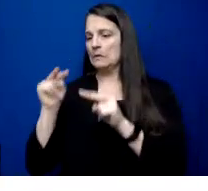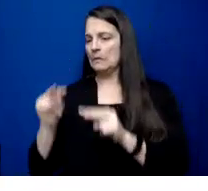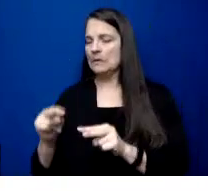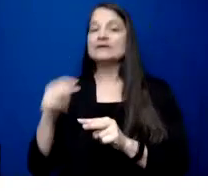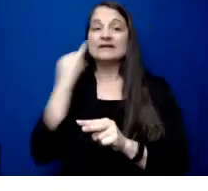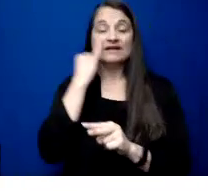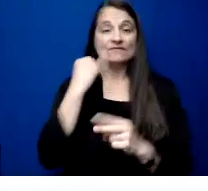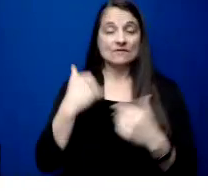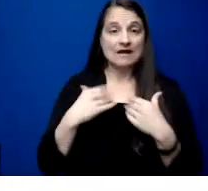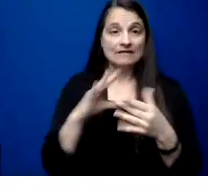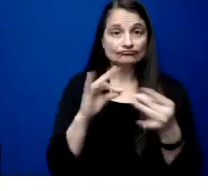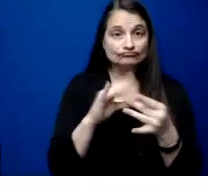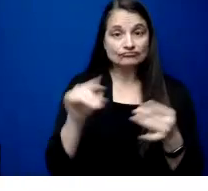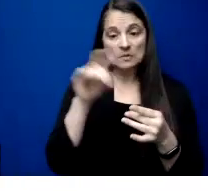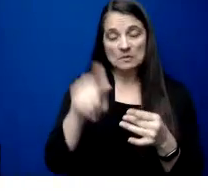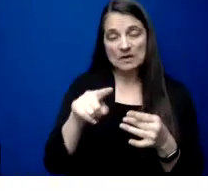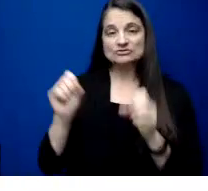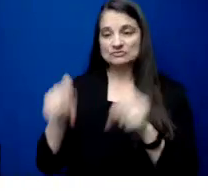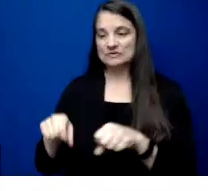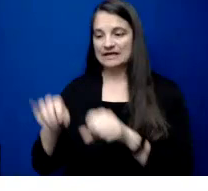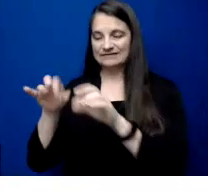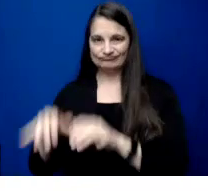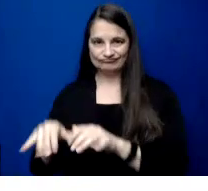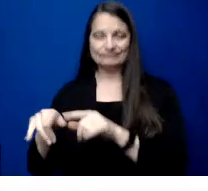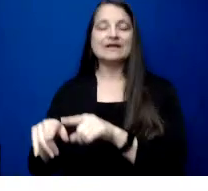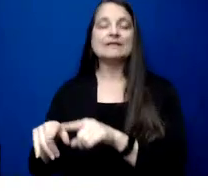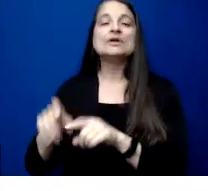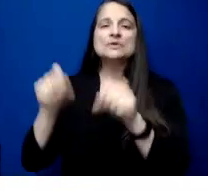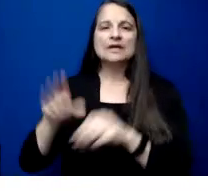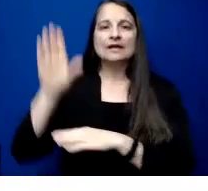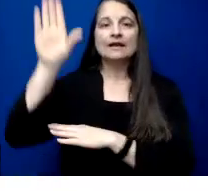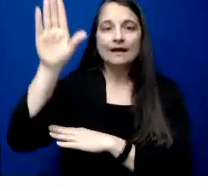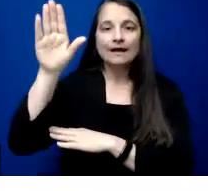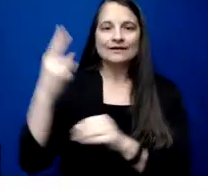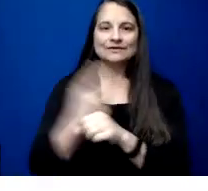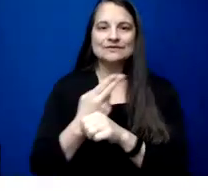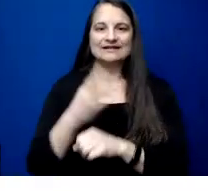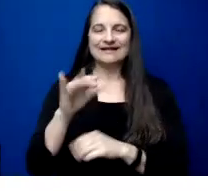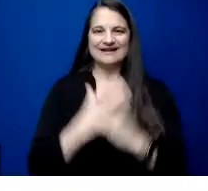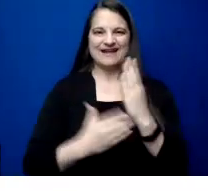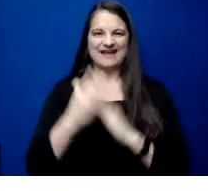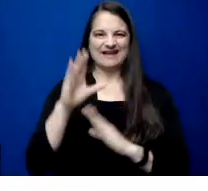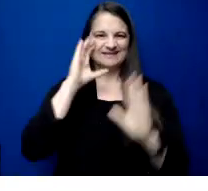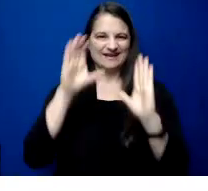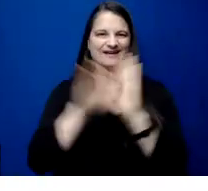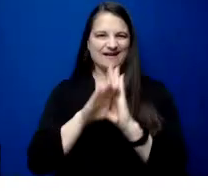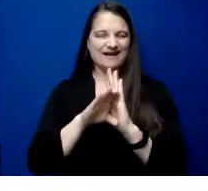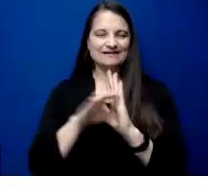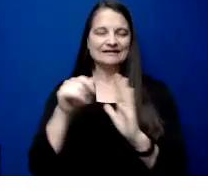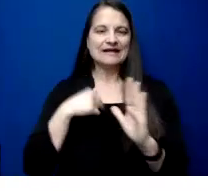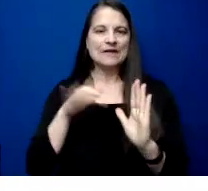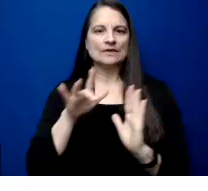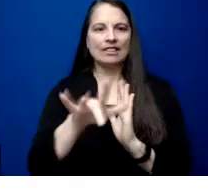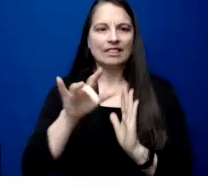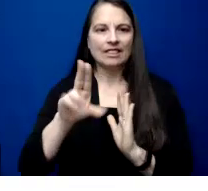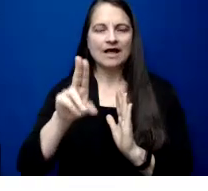questions in the chat. You can also raise your hand by using the hand icon down below, and I can unmute you to ask your